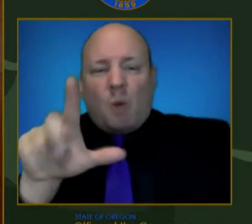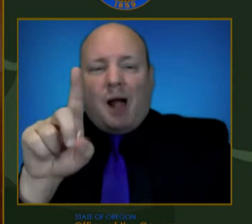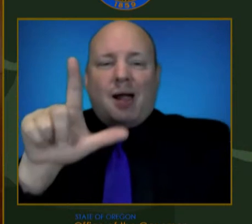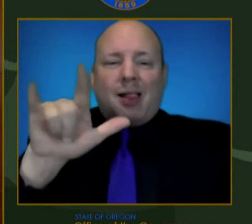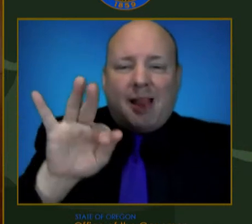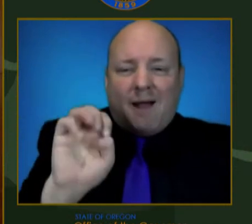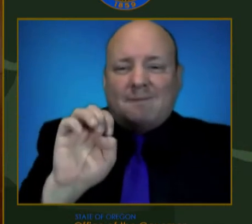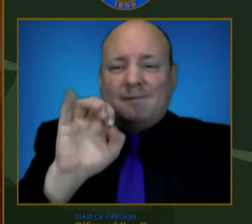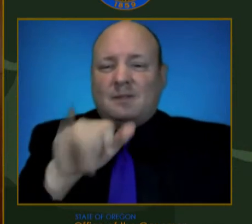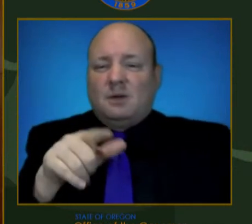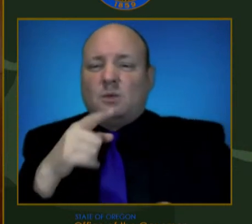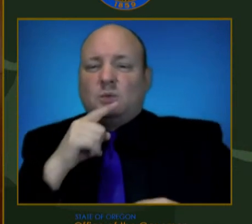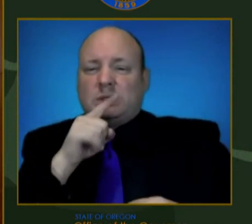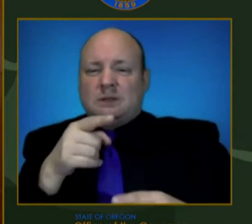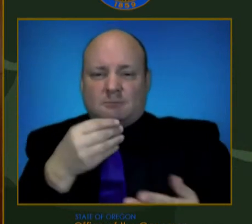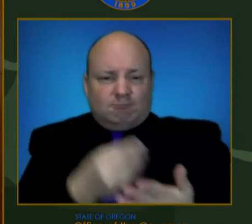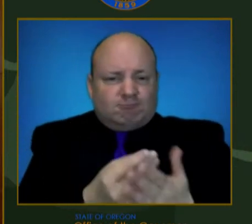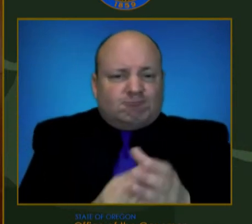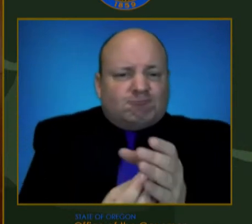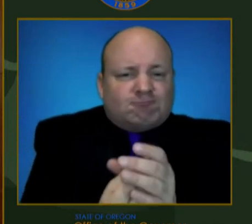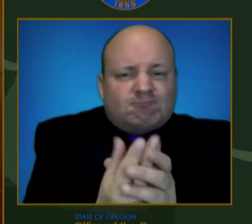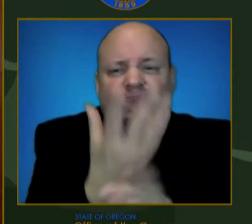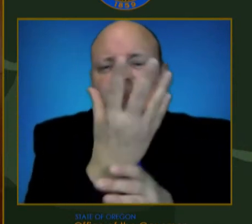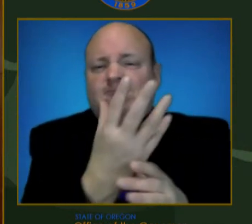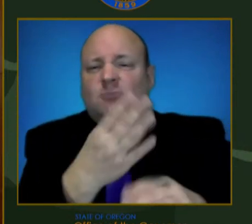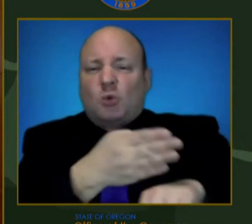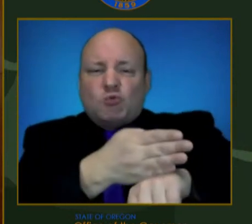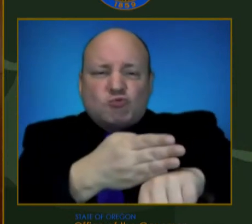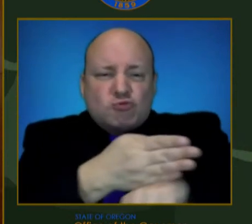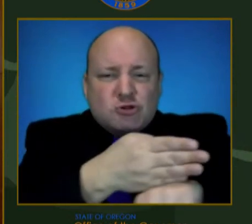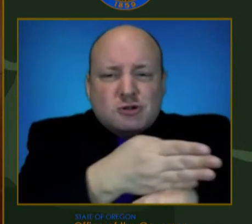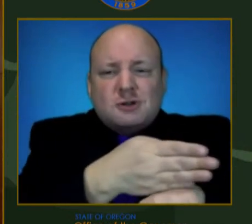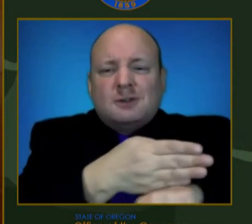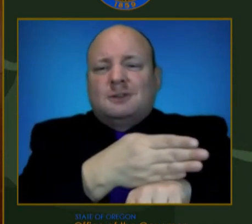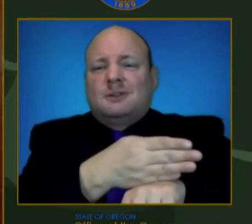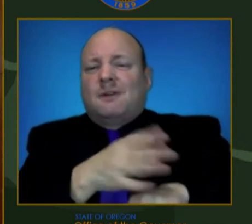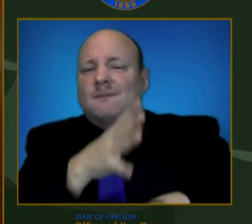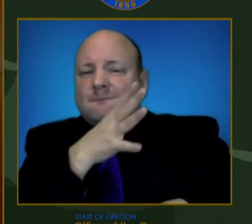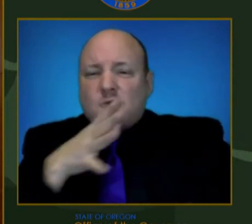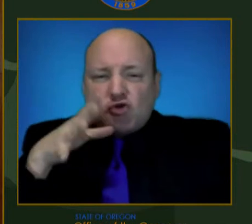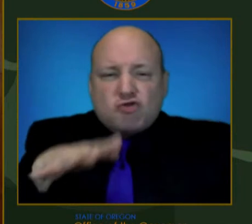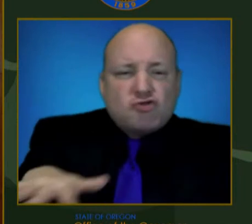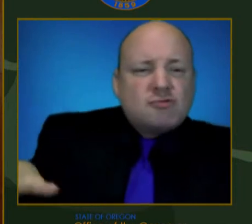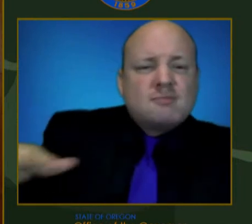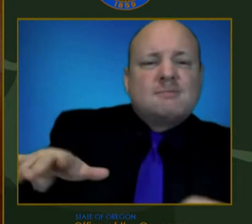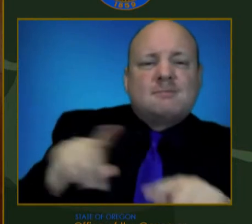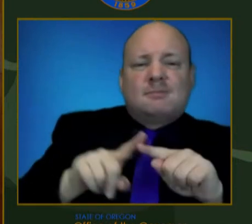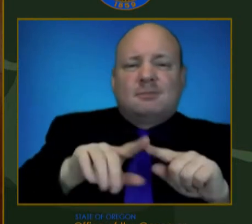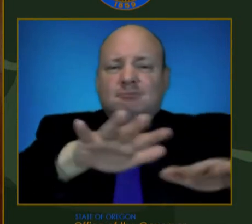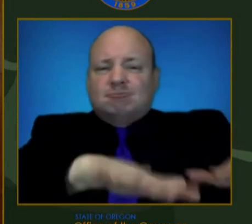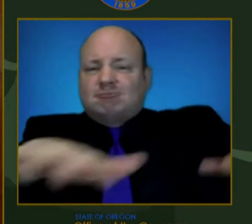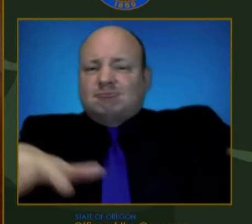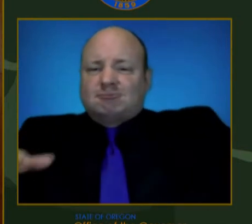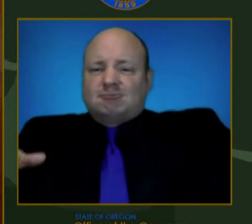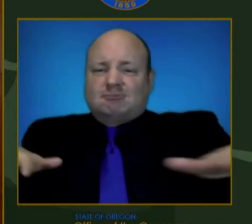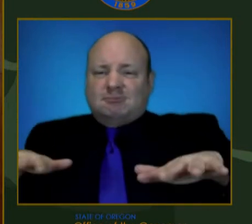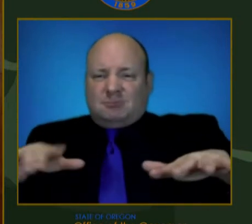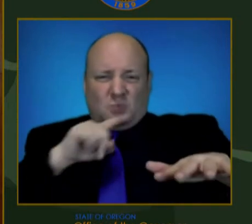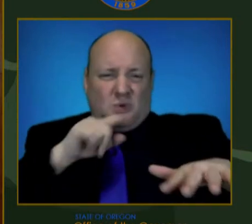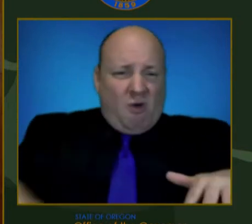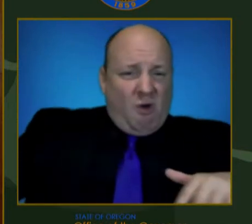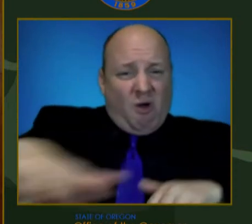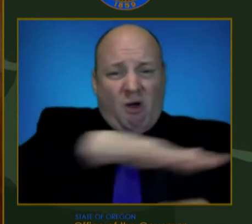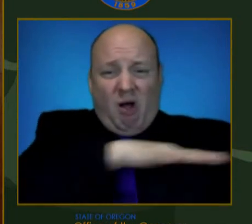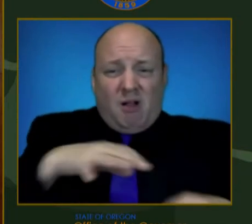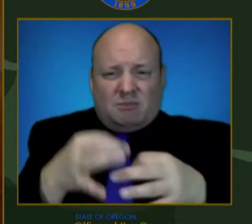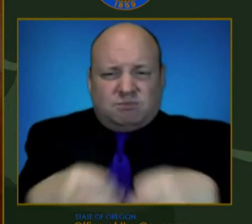growth for our forest industry and rural communities. Issues of paramount importance to all of